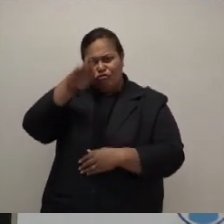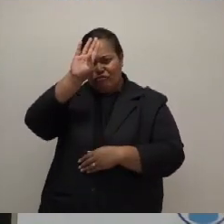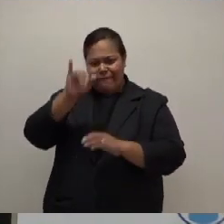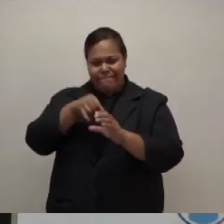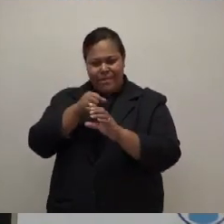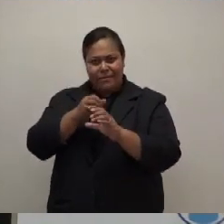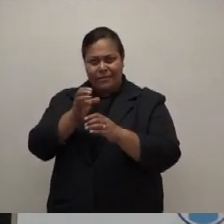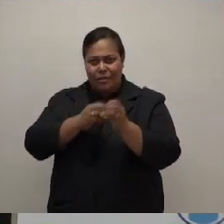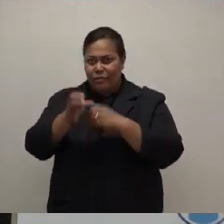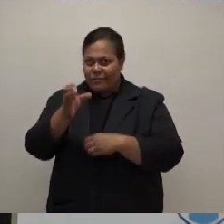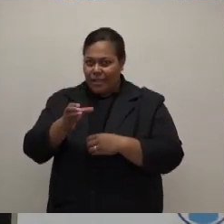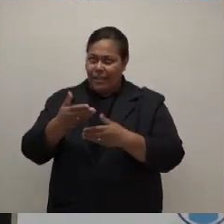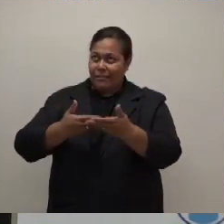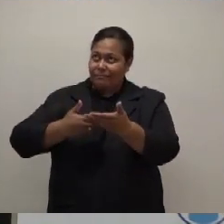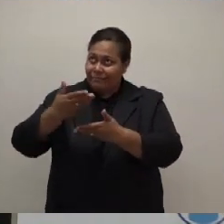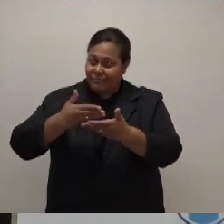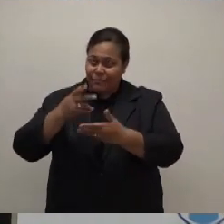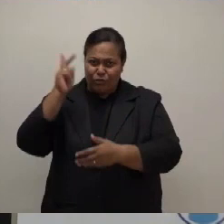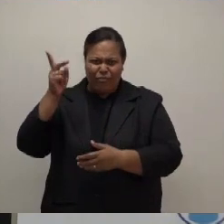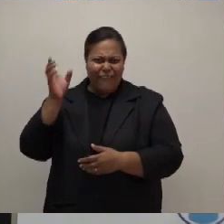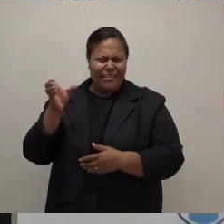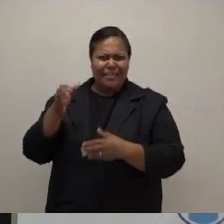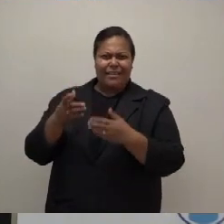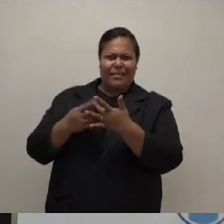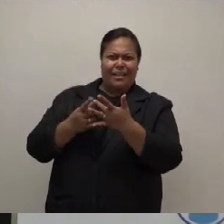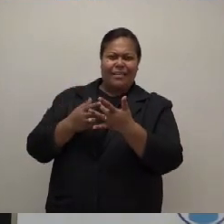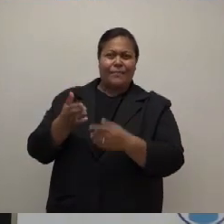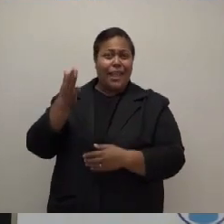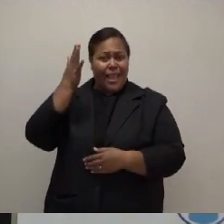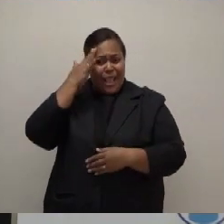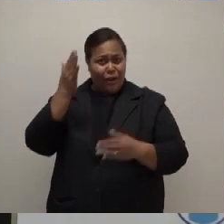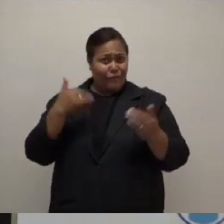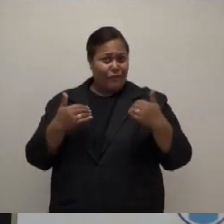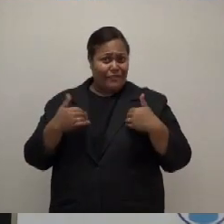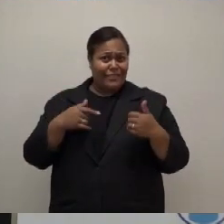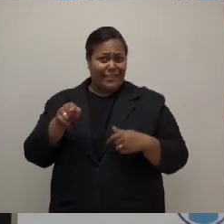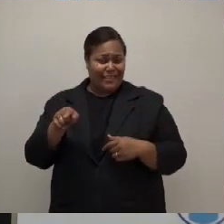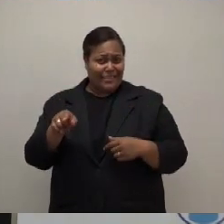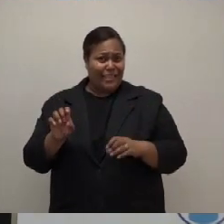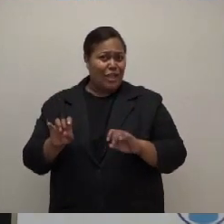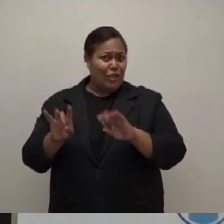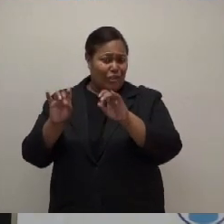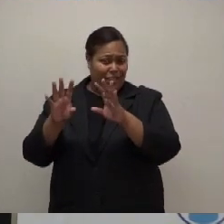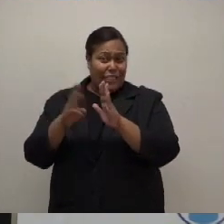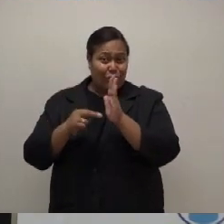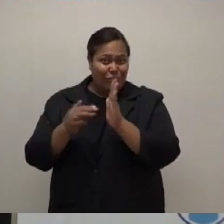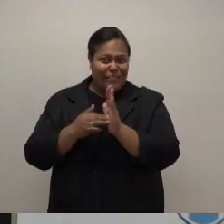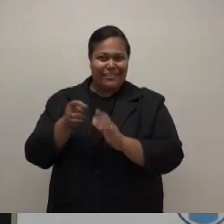liaising with Professor Michael Baker, the head of the University of Otago's Public Health Department.